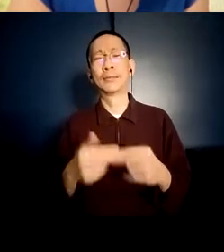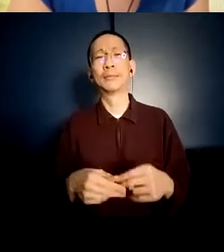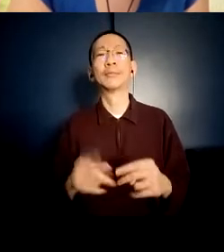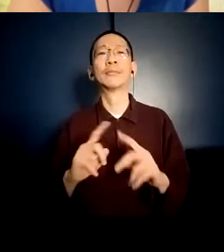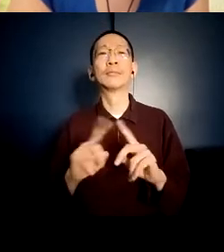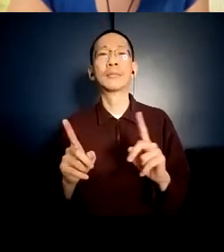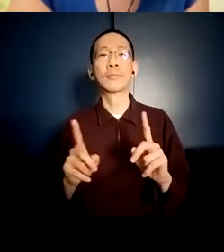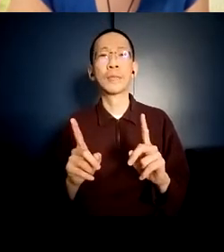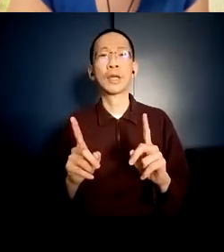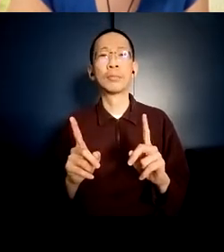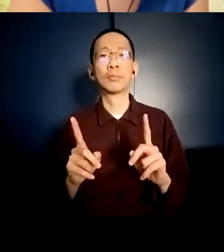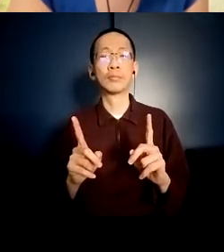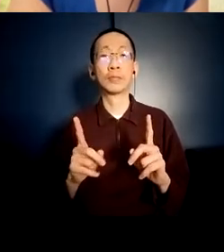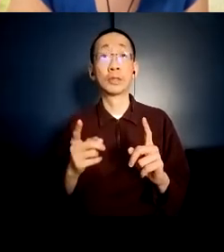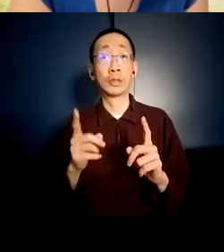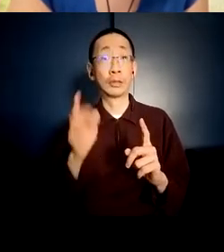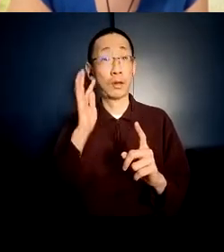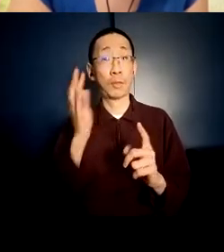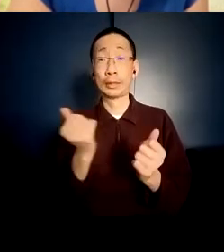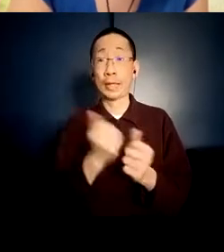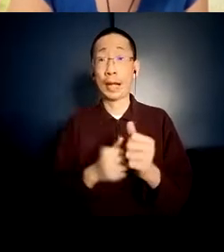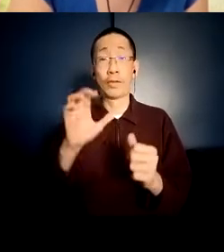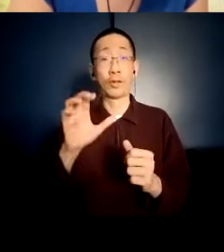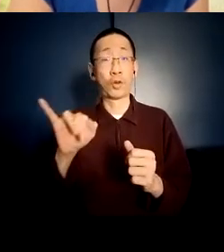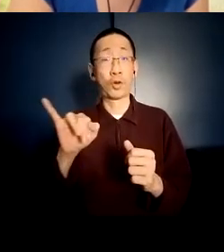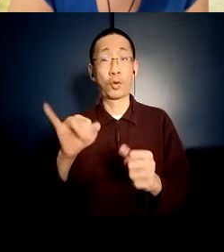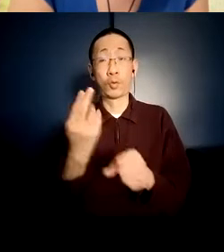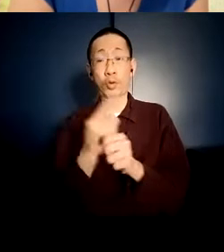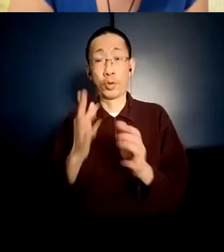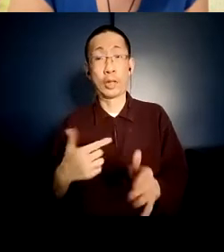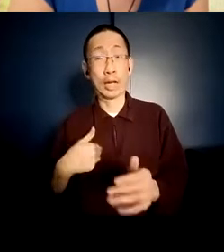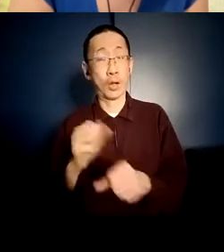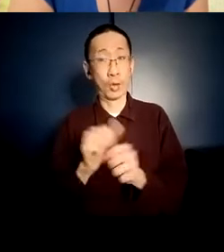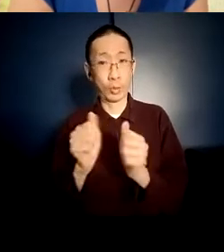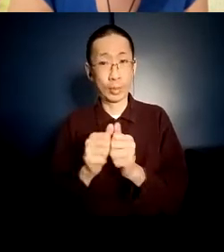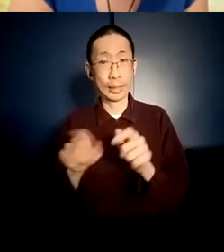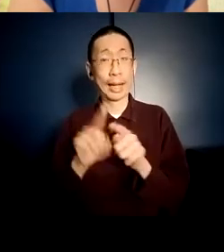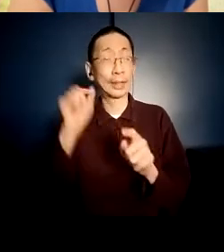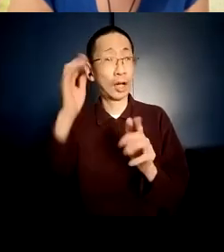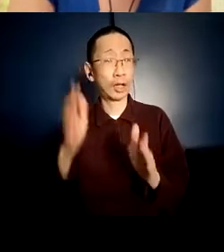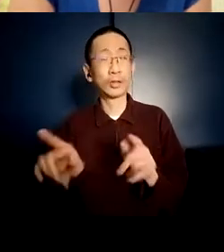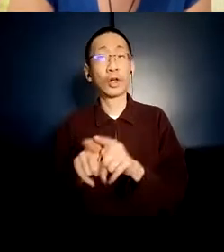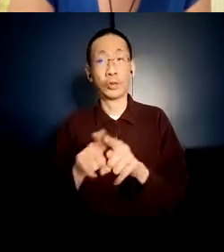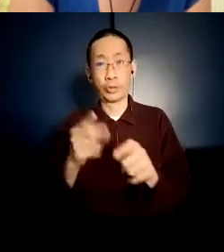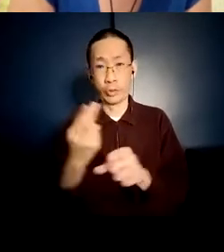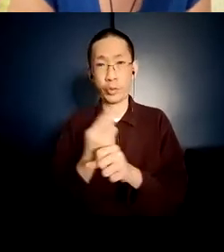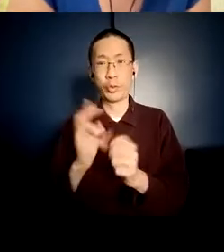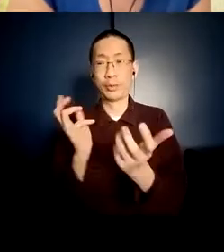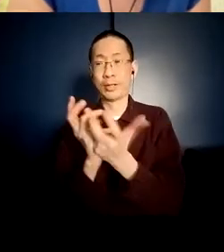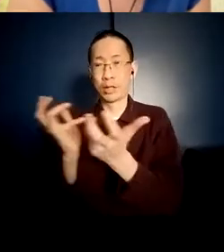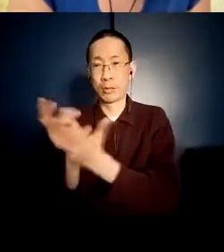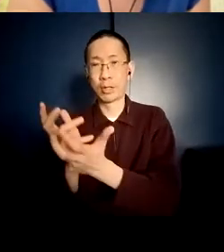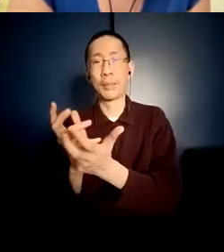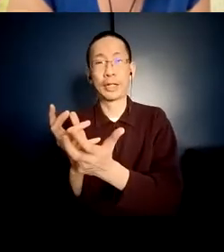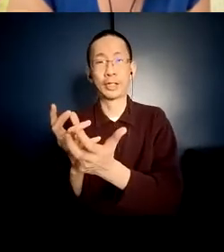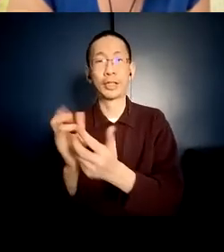But nearly every cochlear implant user that I work with as an audiologist also uses accommodations.